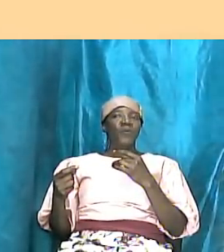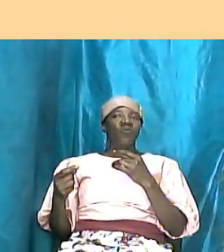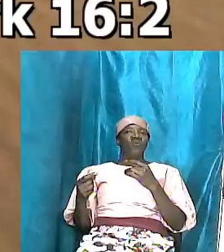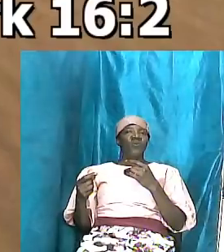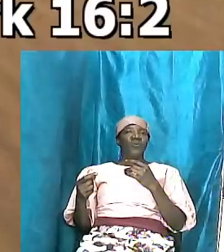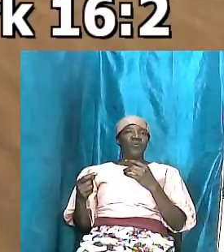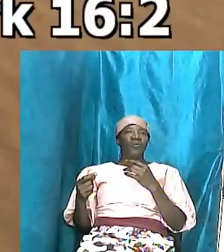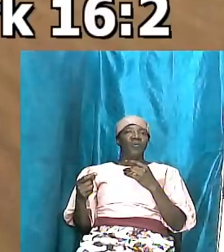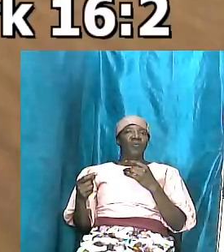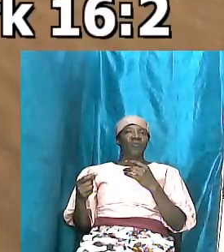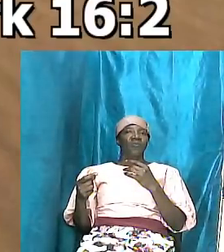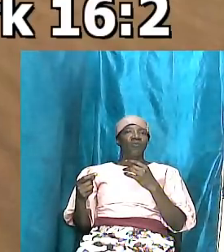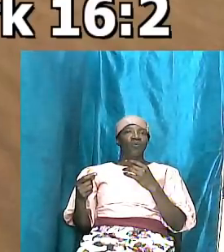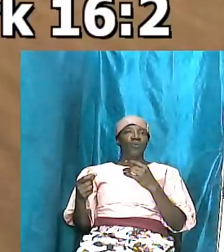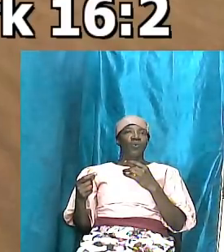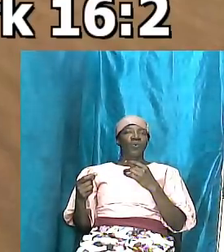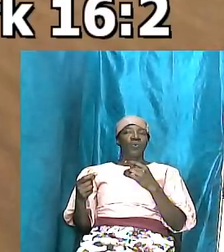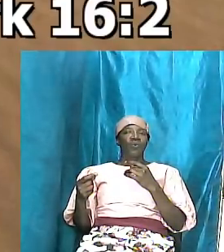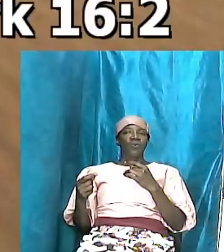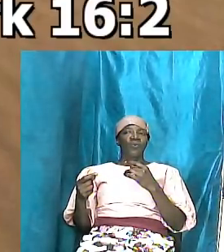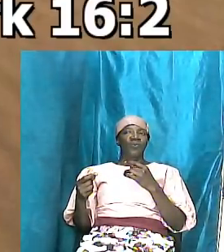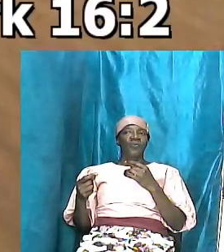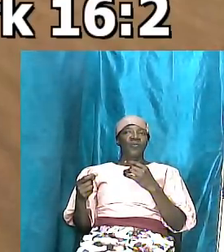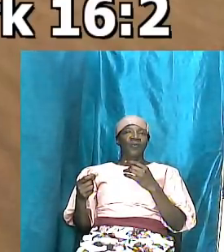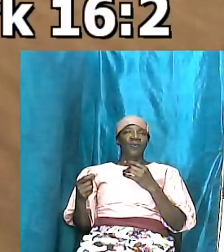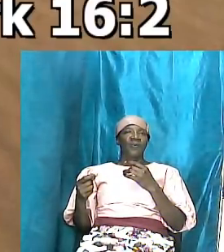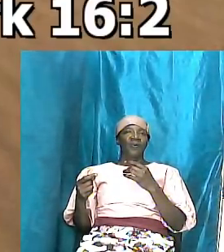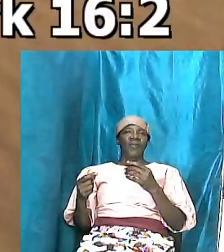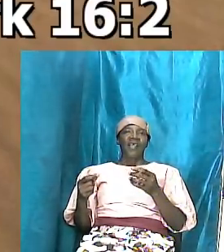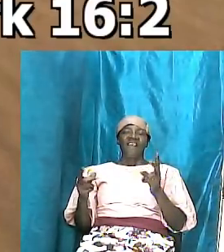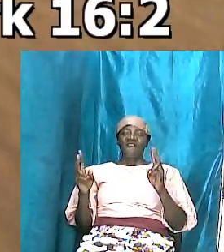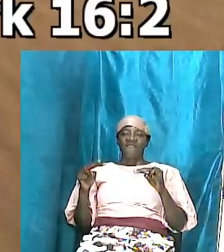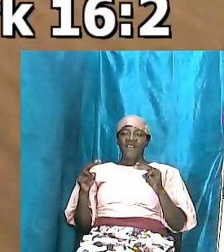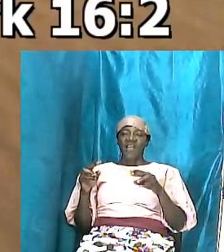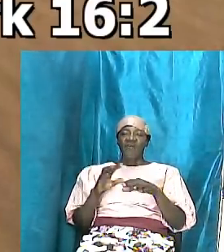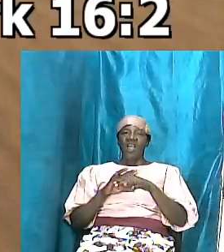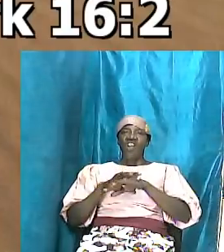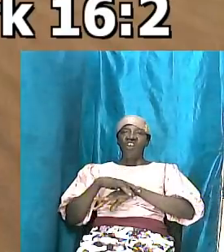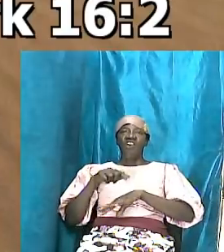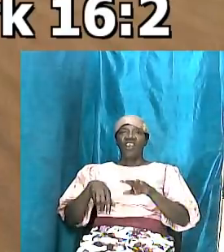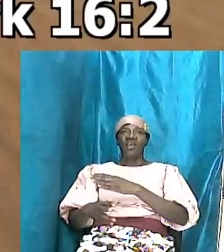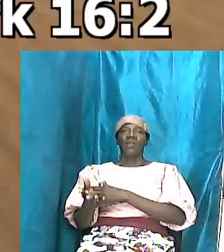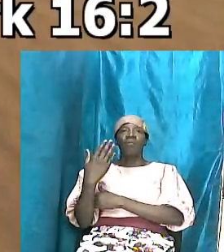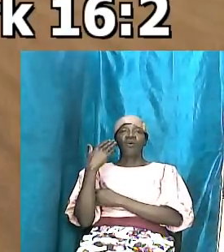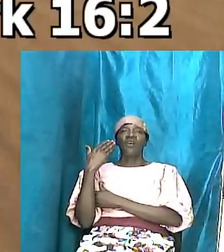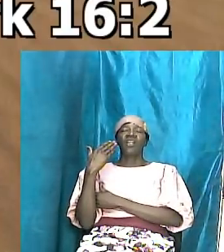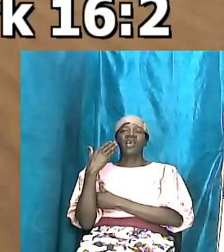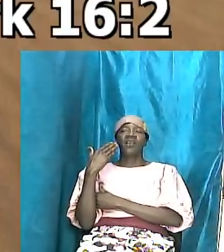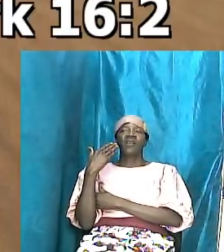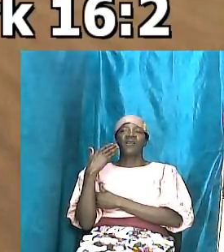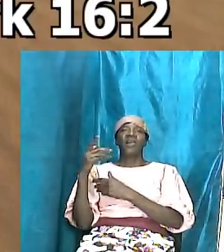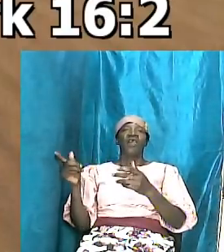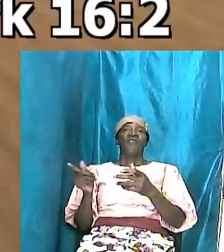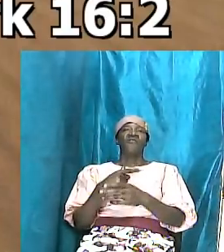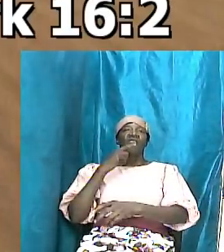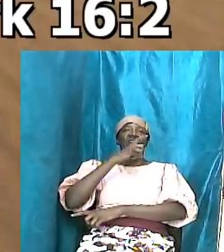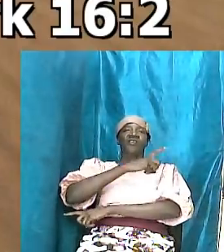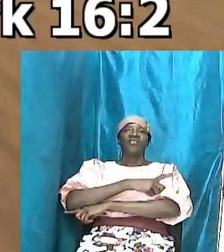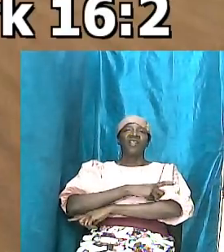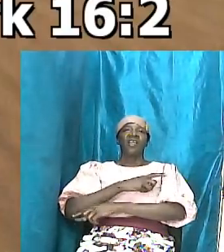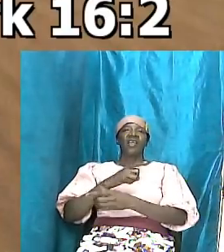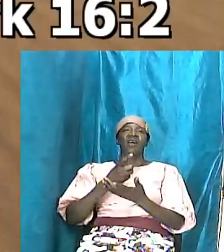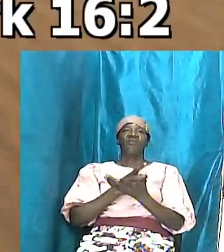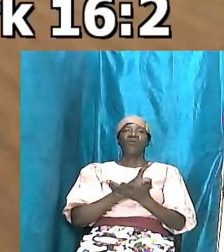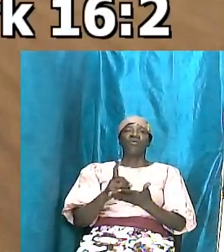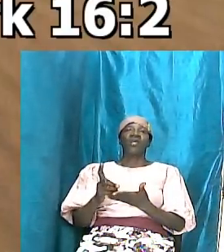16 and verse 2, and let us read it together. And very early in the morning, the first day of the